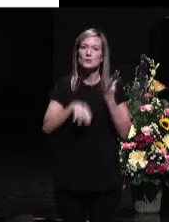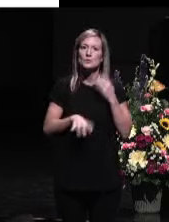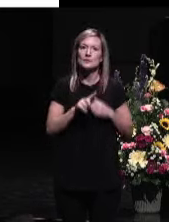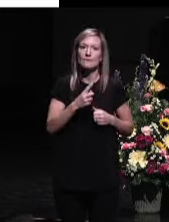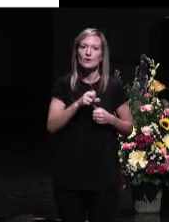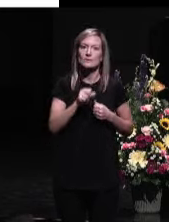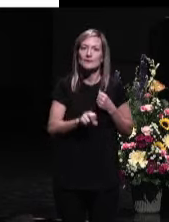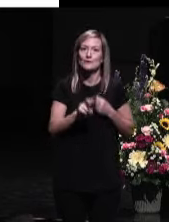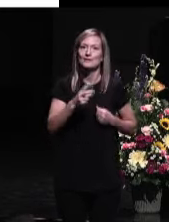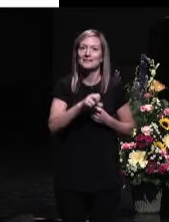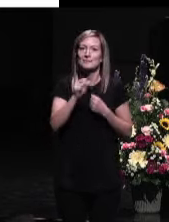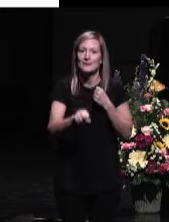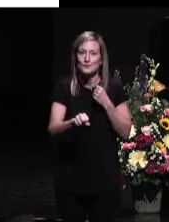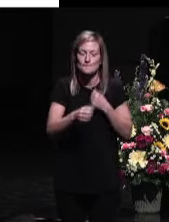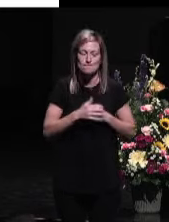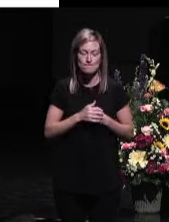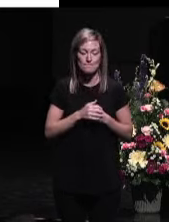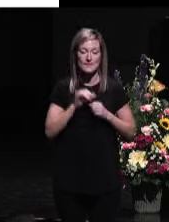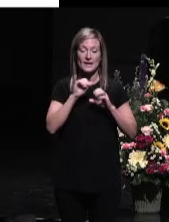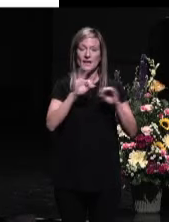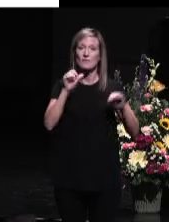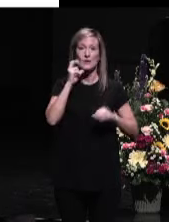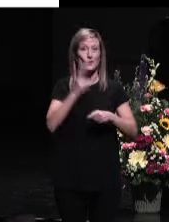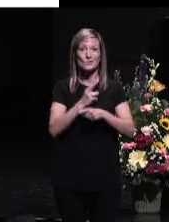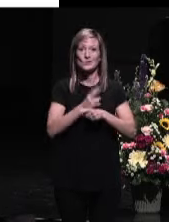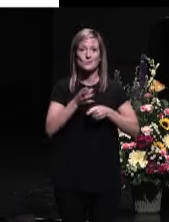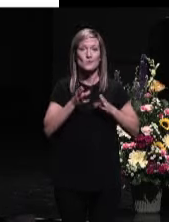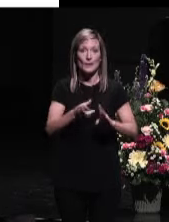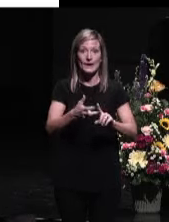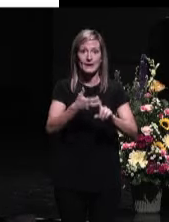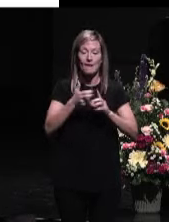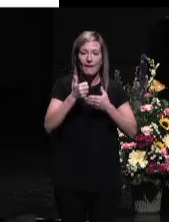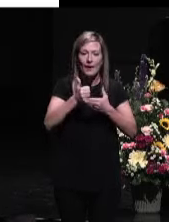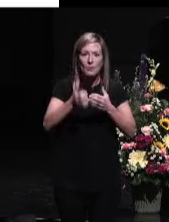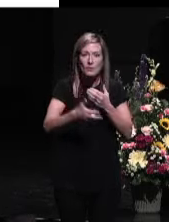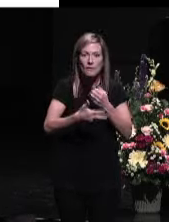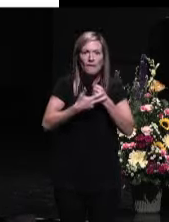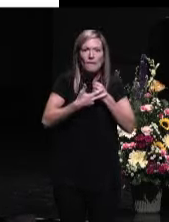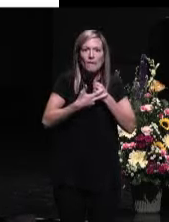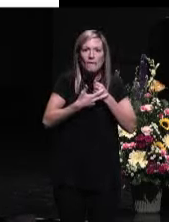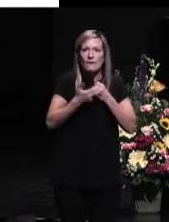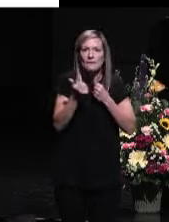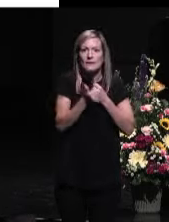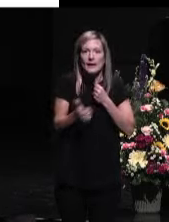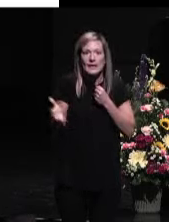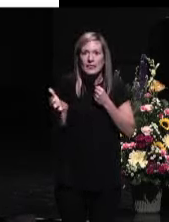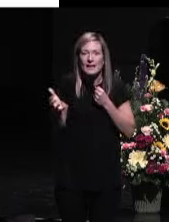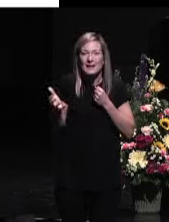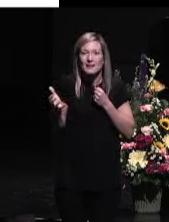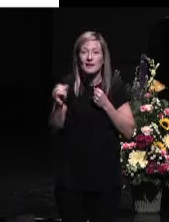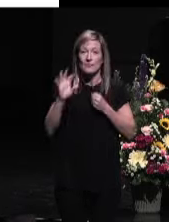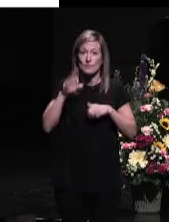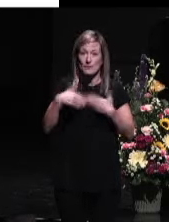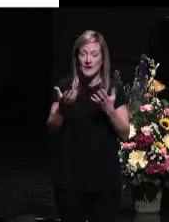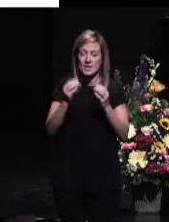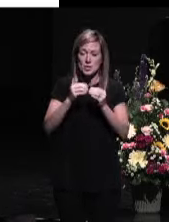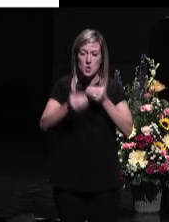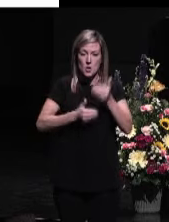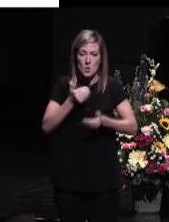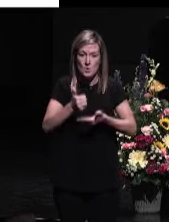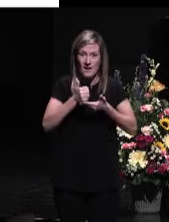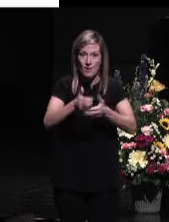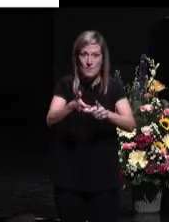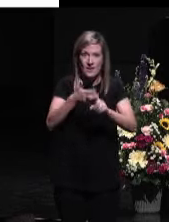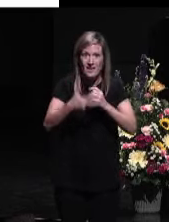here, if we have no interventions, none of these types of activities, supplemental instruction, peer mentoring, and so on. If you have no intervention across all your